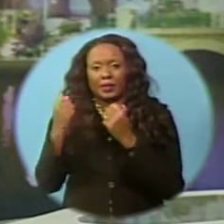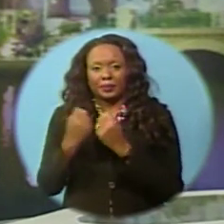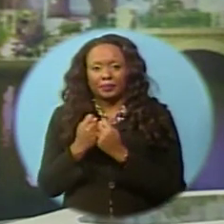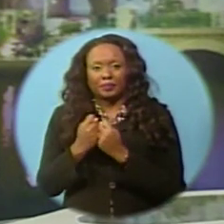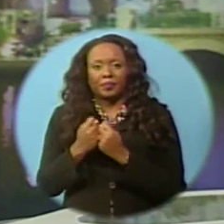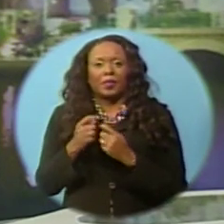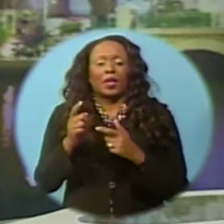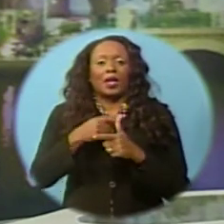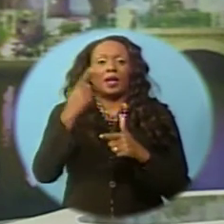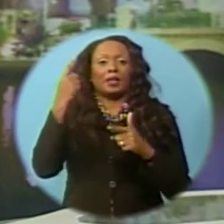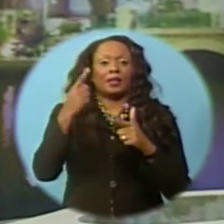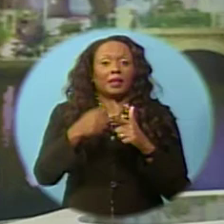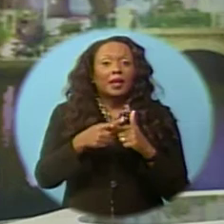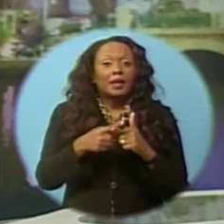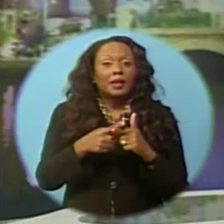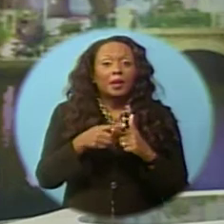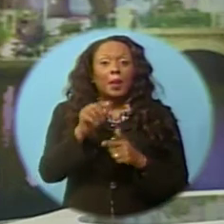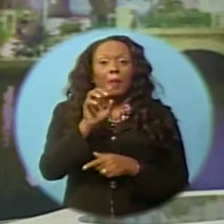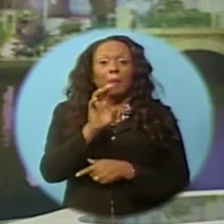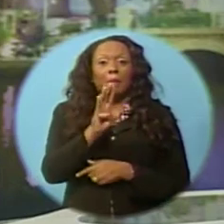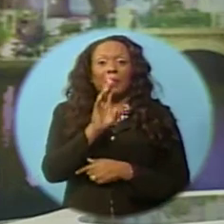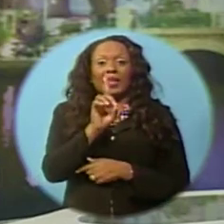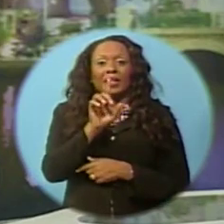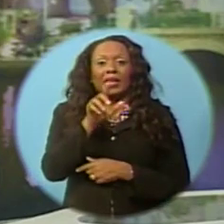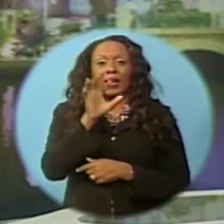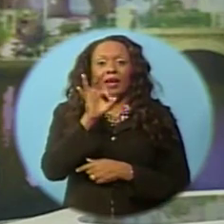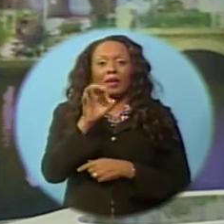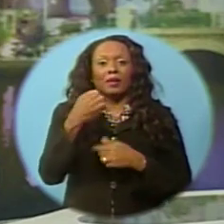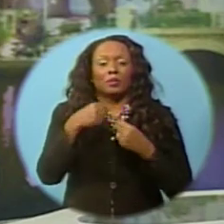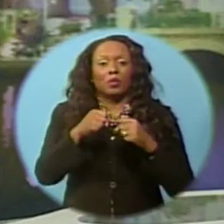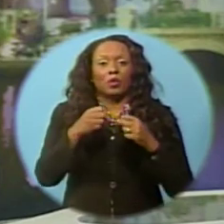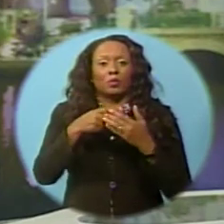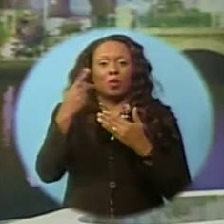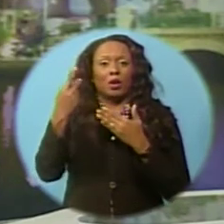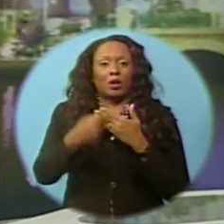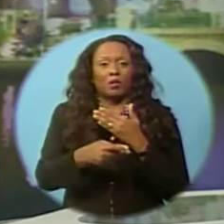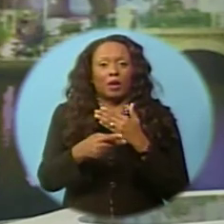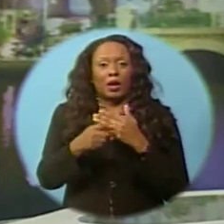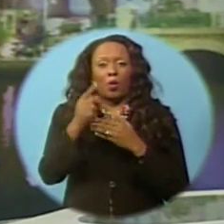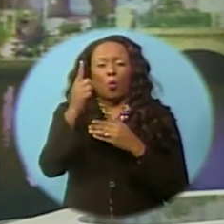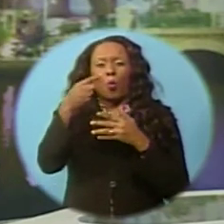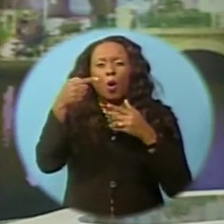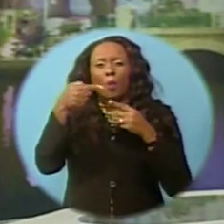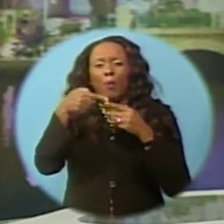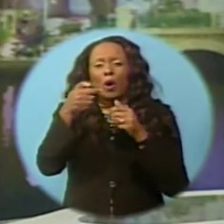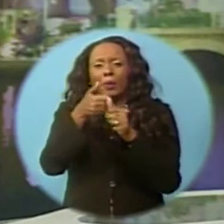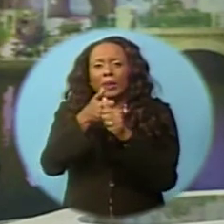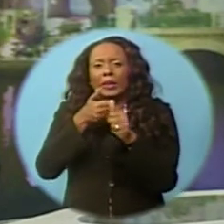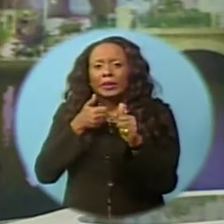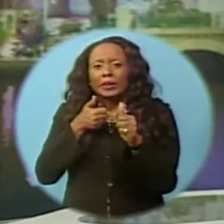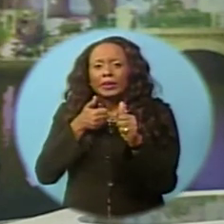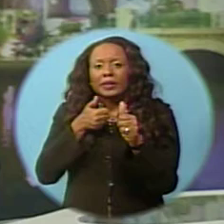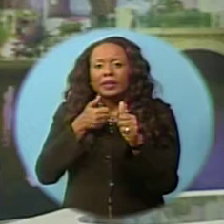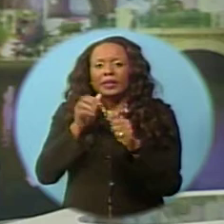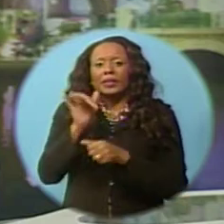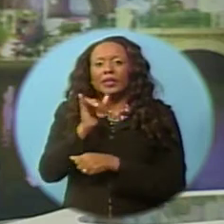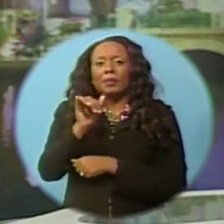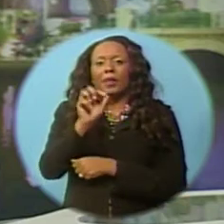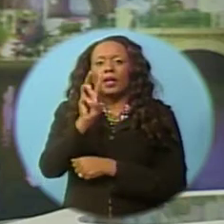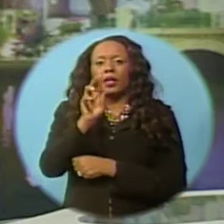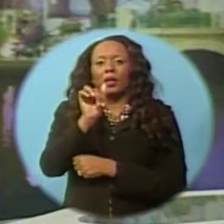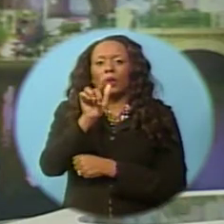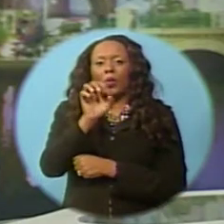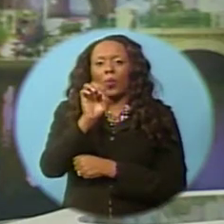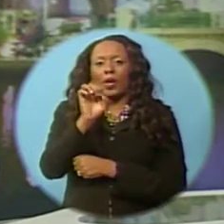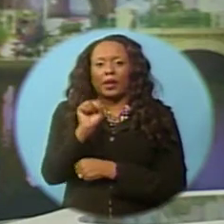the 78th. The BDF Sports program are just 1 point behind leaders UE on 11. That's the same as Weymouth Wales, who